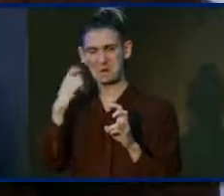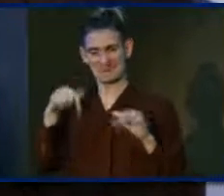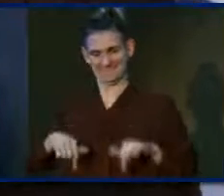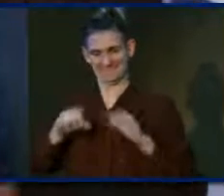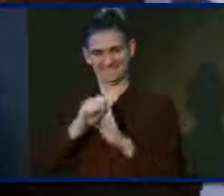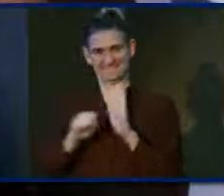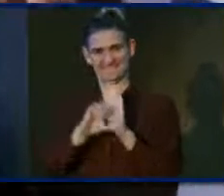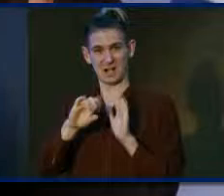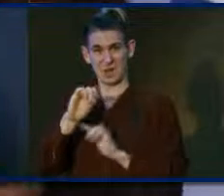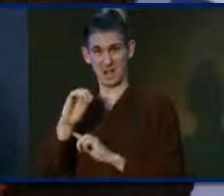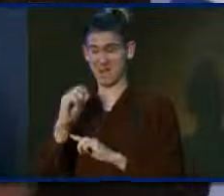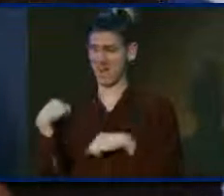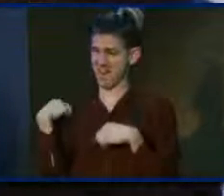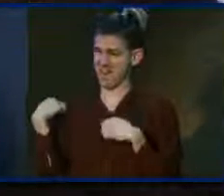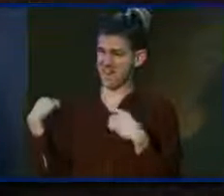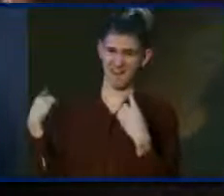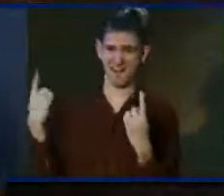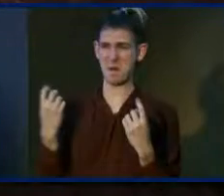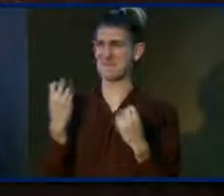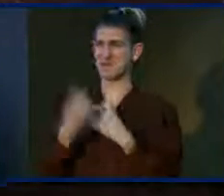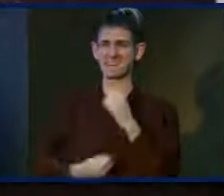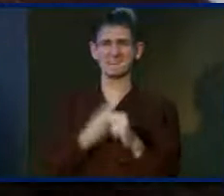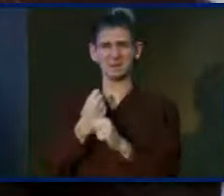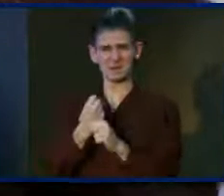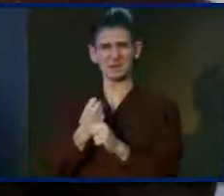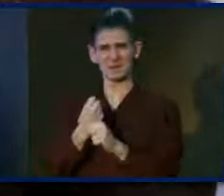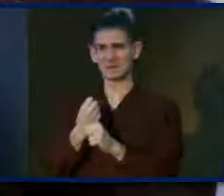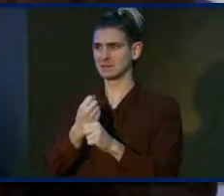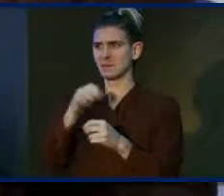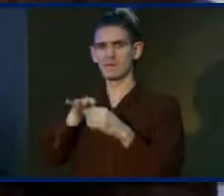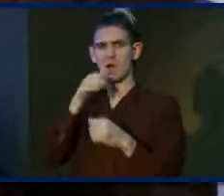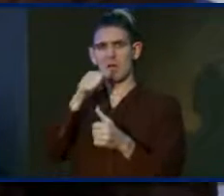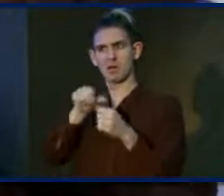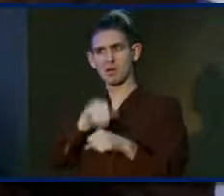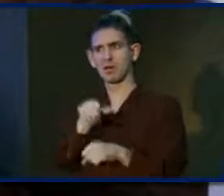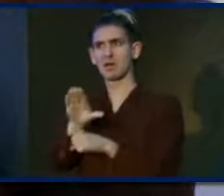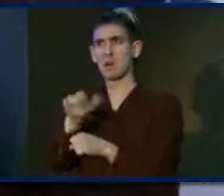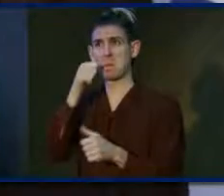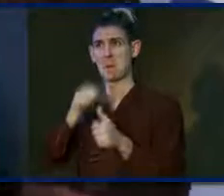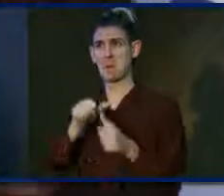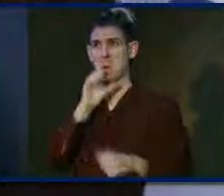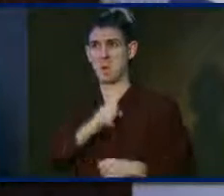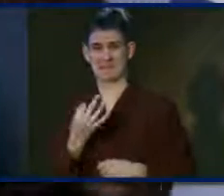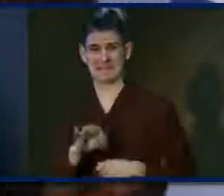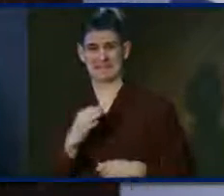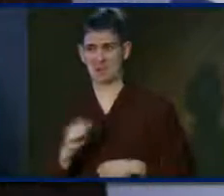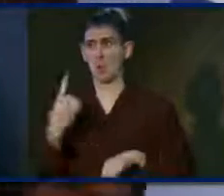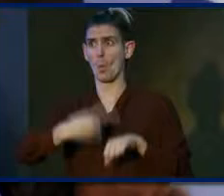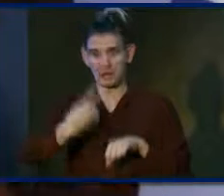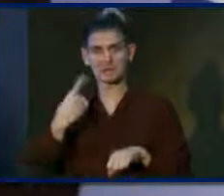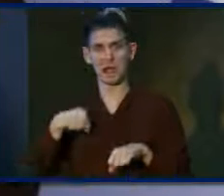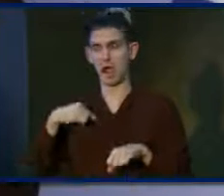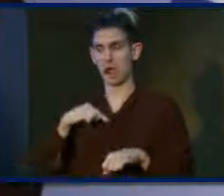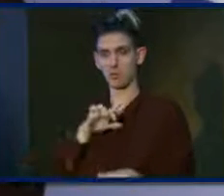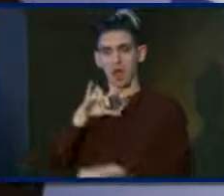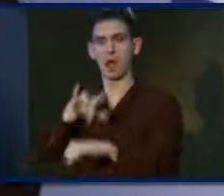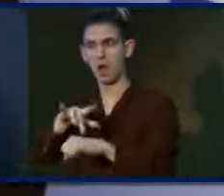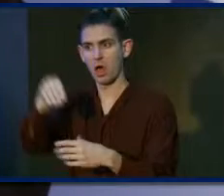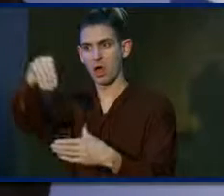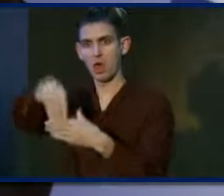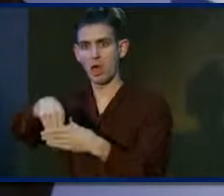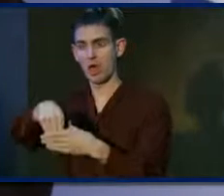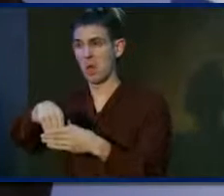I don't even remember, maybe when I was 19 or something, I voted once at a precinct polling place, but I really don't even remember